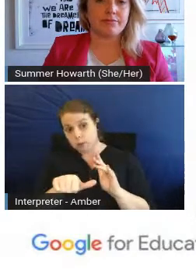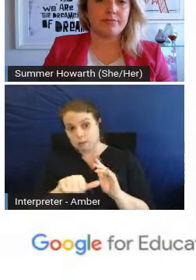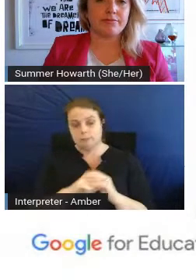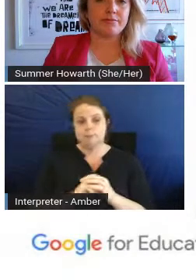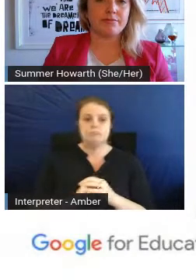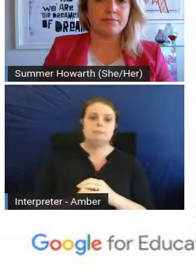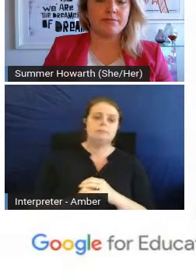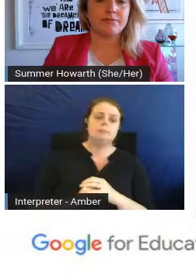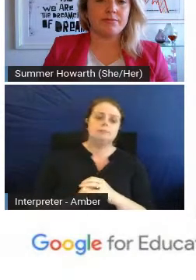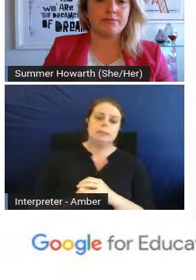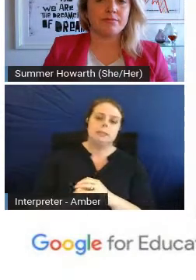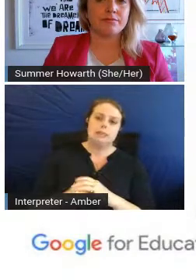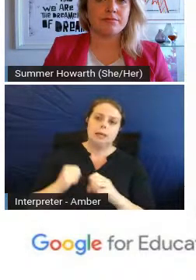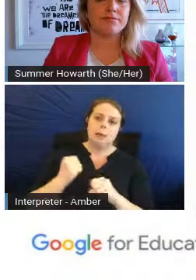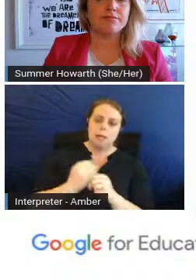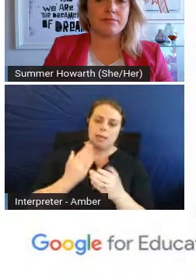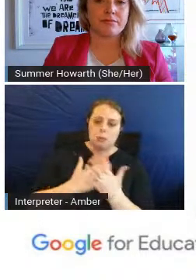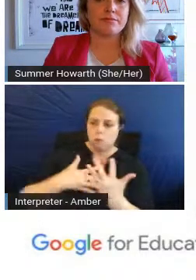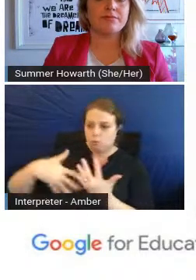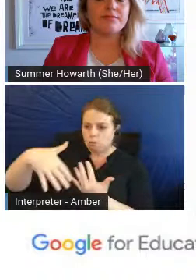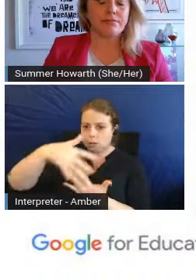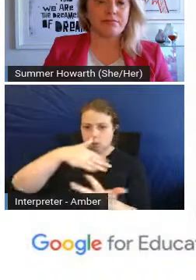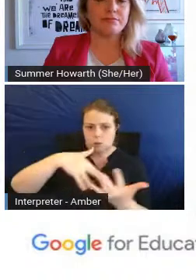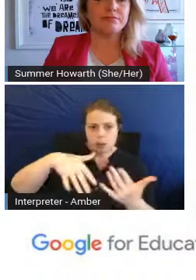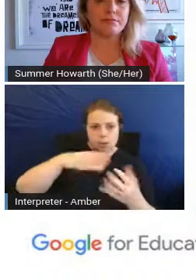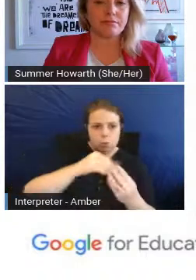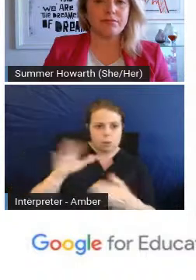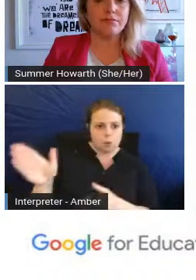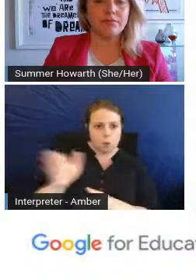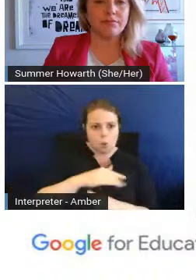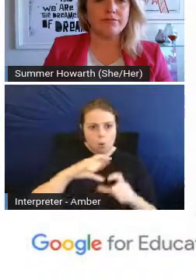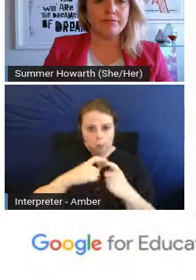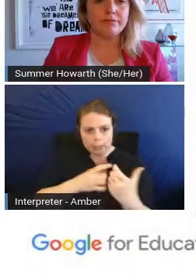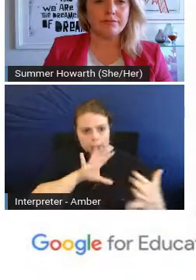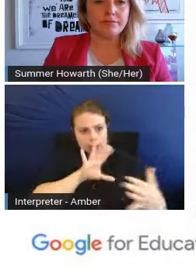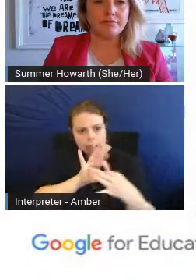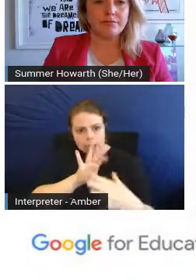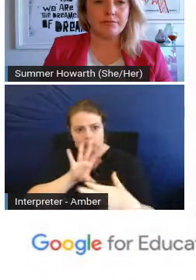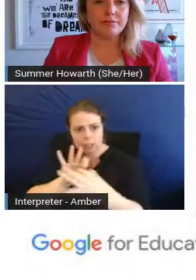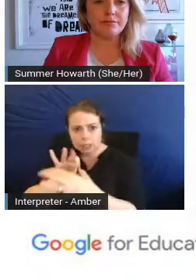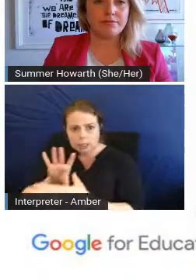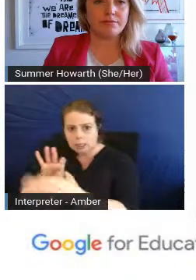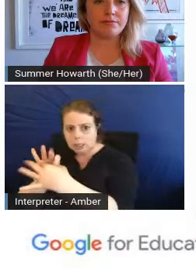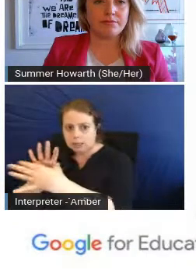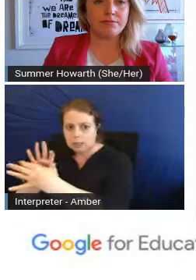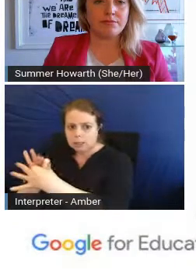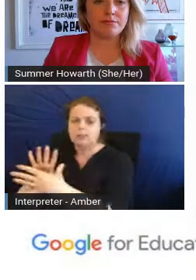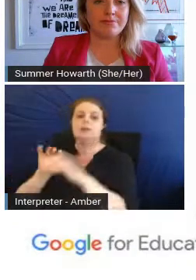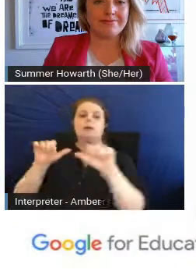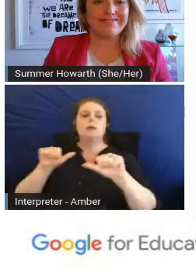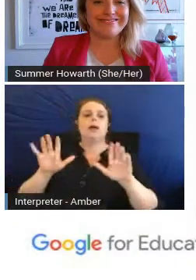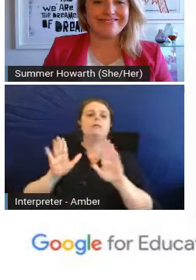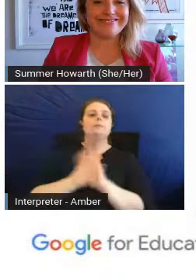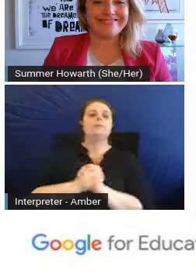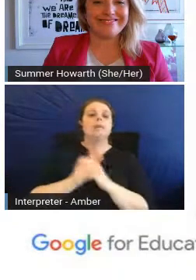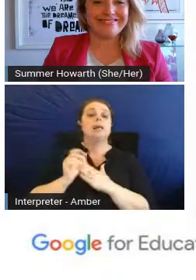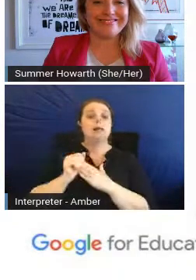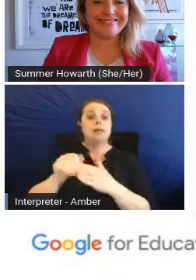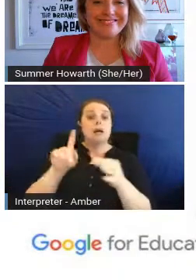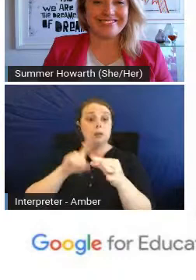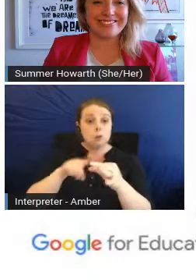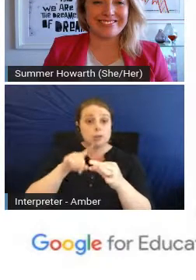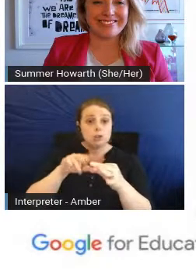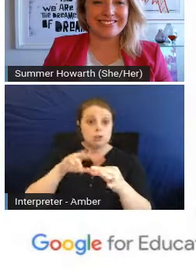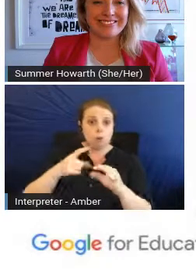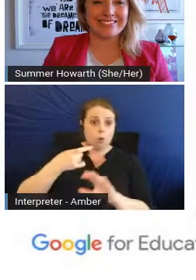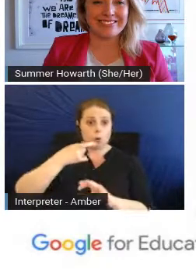have interacted with all of the kids and actually connected with them. All right, so the guiding questions for a hook activity. So when